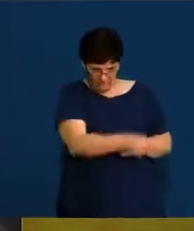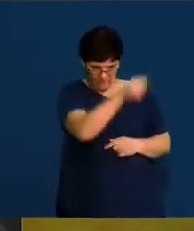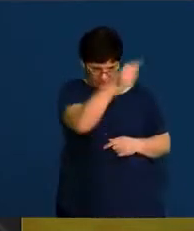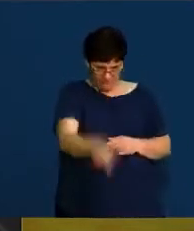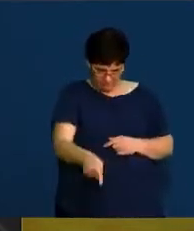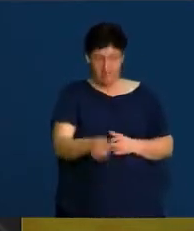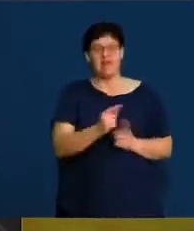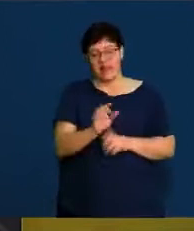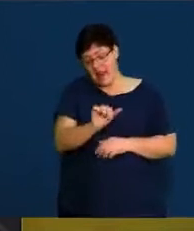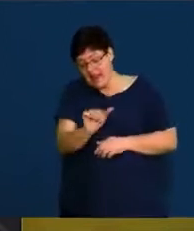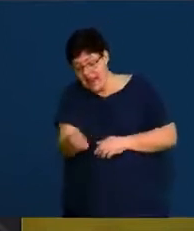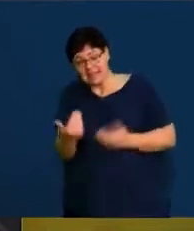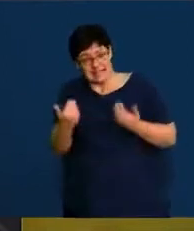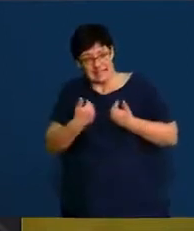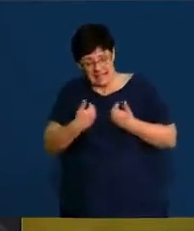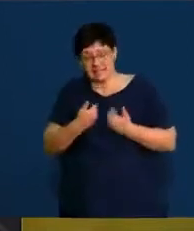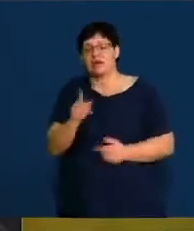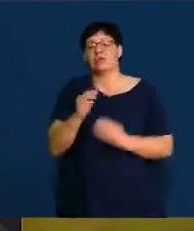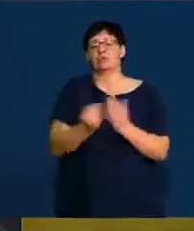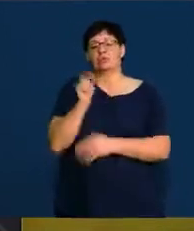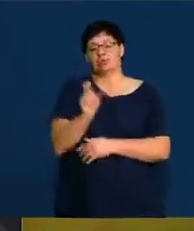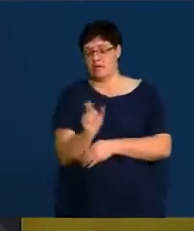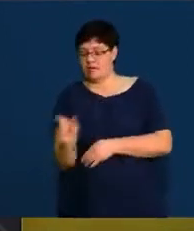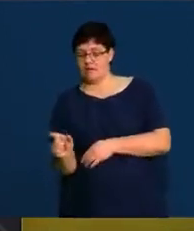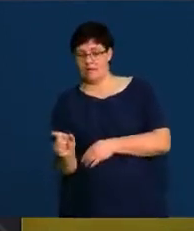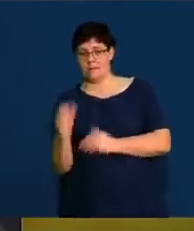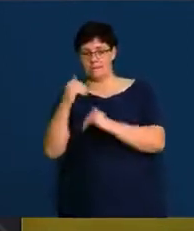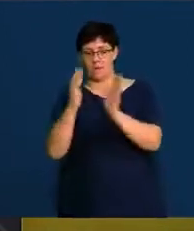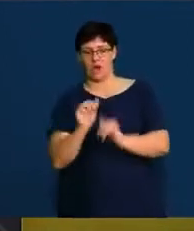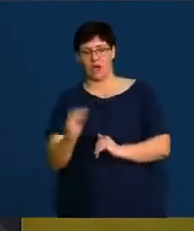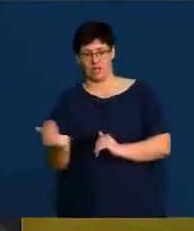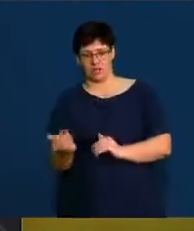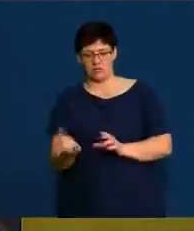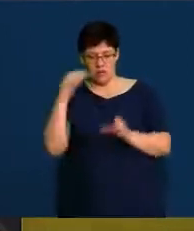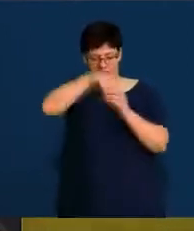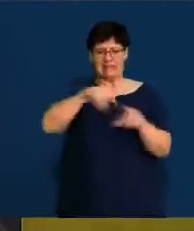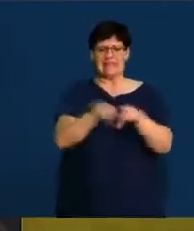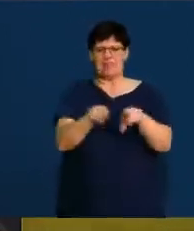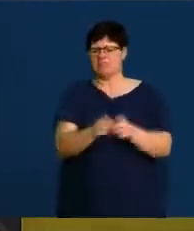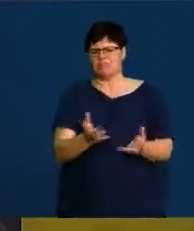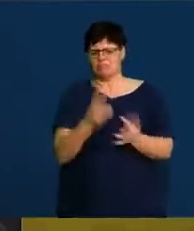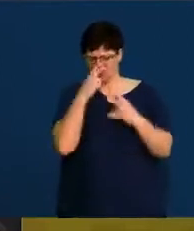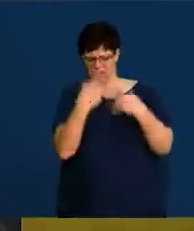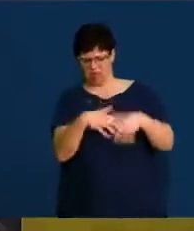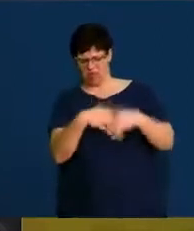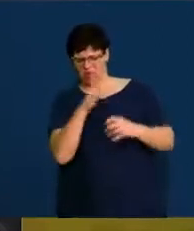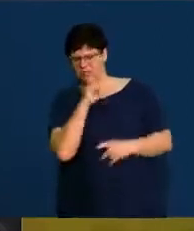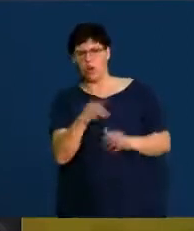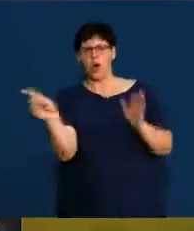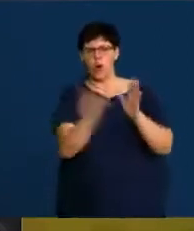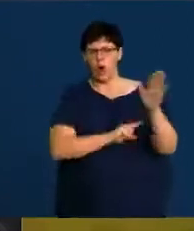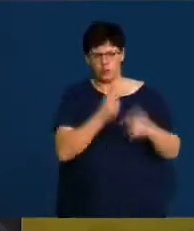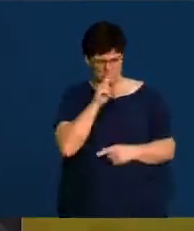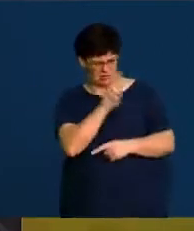original choice and put your new answer just outside the block, not in the same block. Many learners have lost